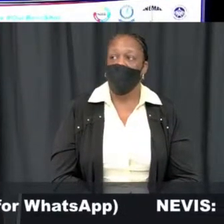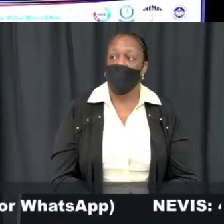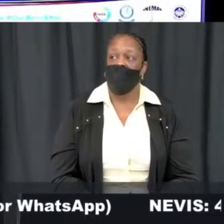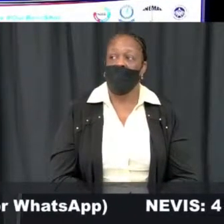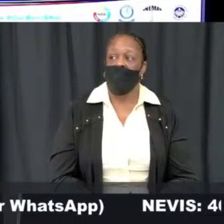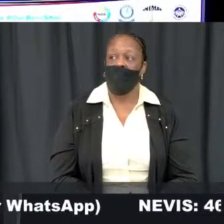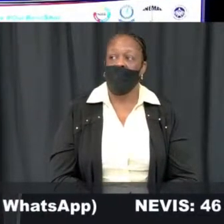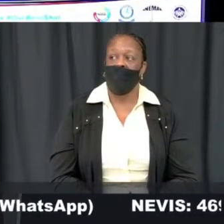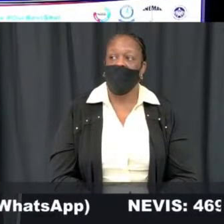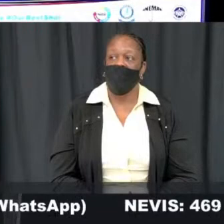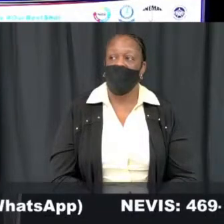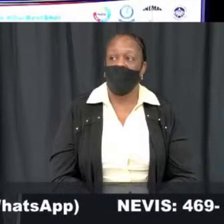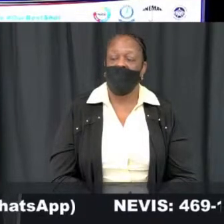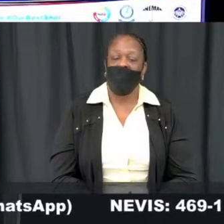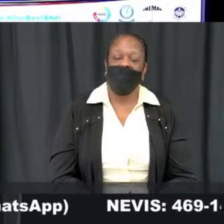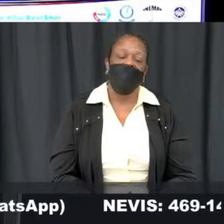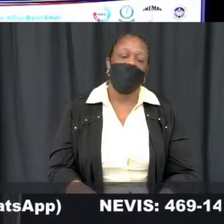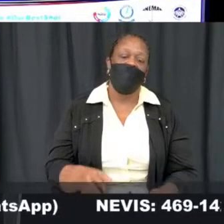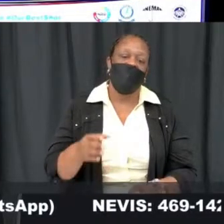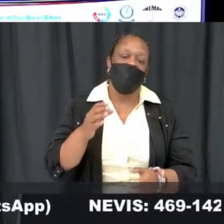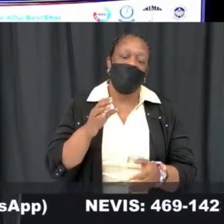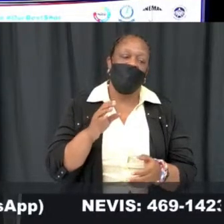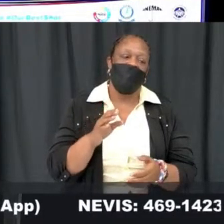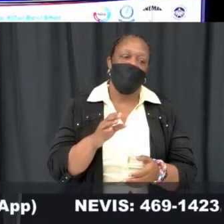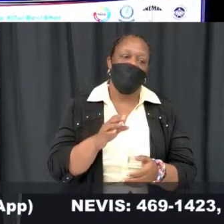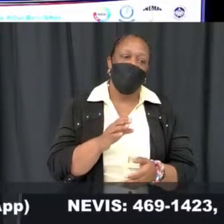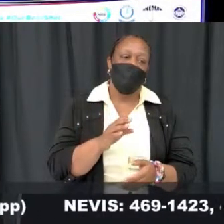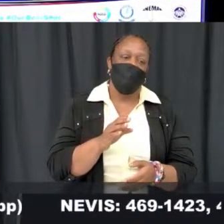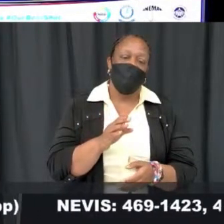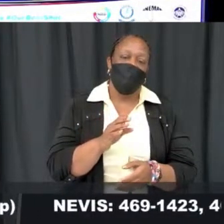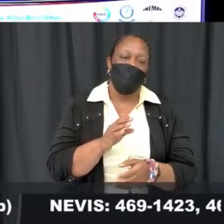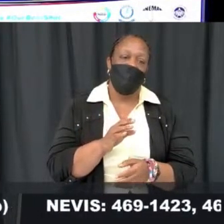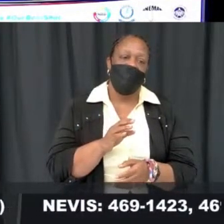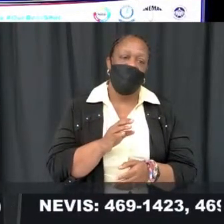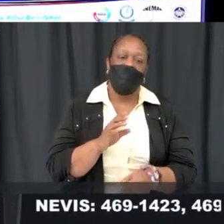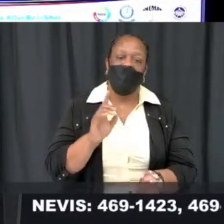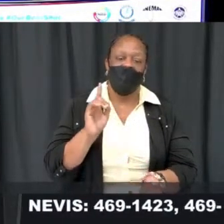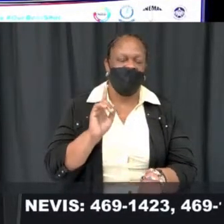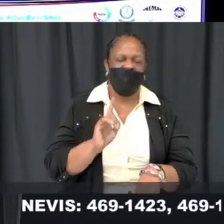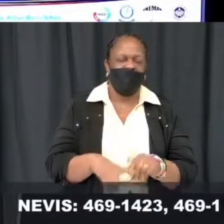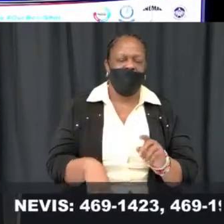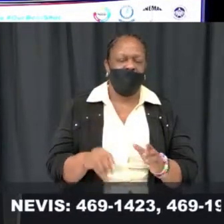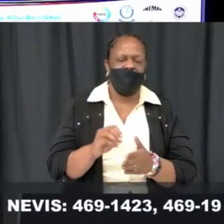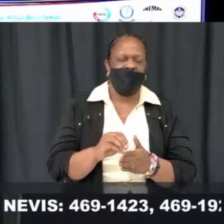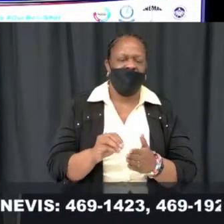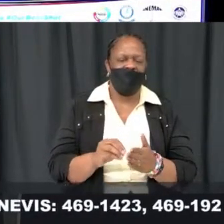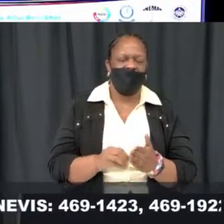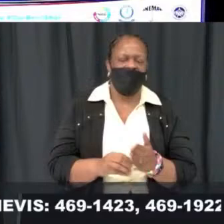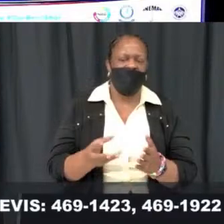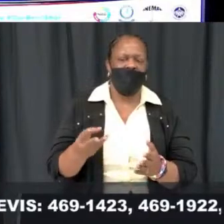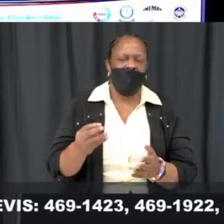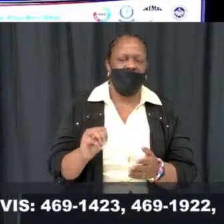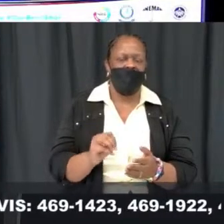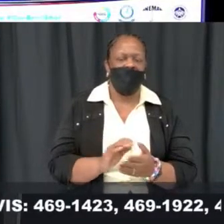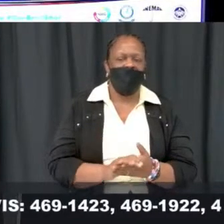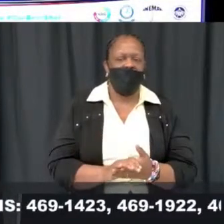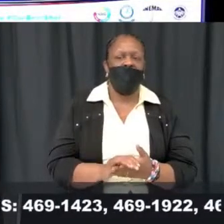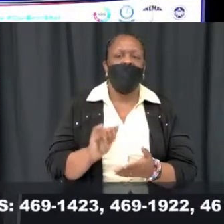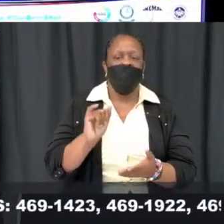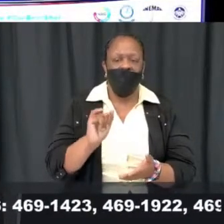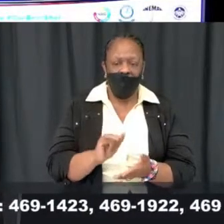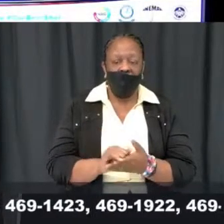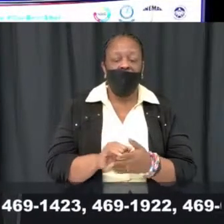can be counted as we move towards herd immunity, I don't think that we'll be able to count them, but they will actually add to some of the degree